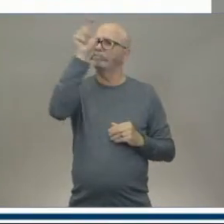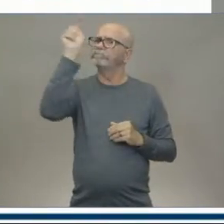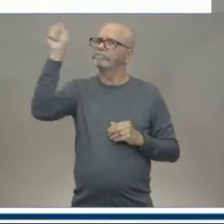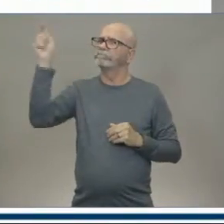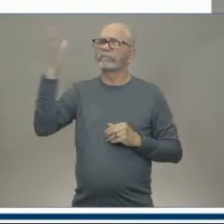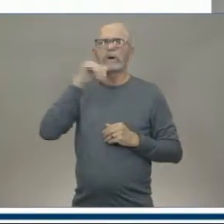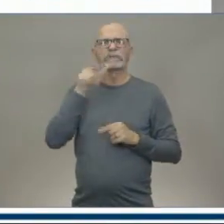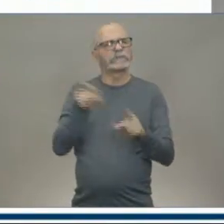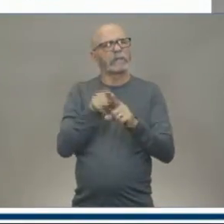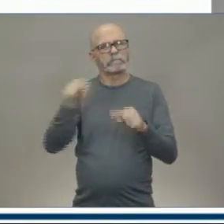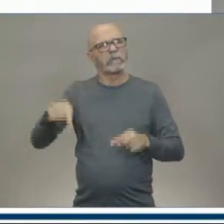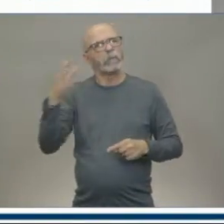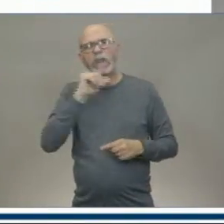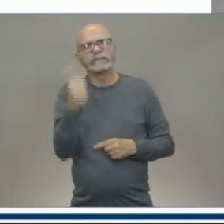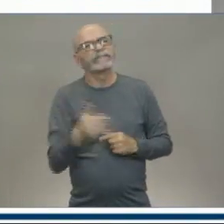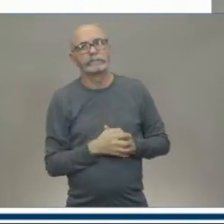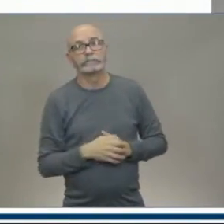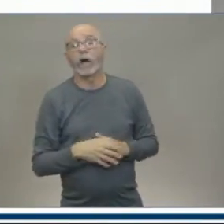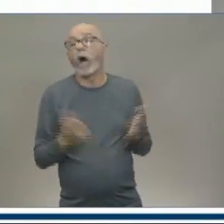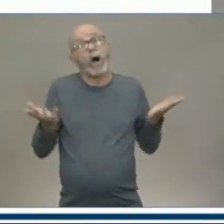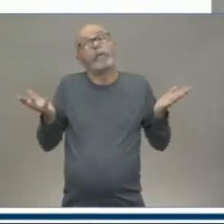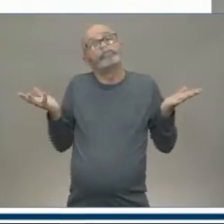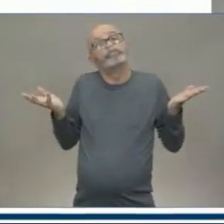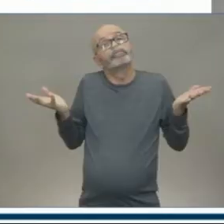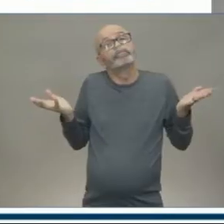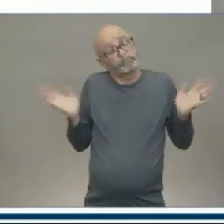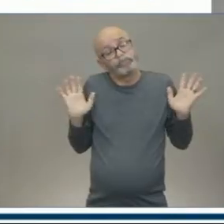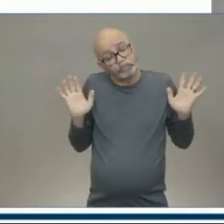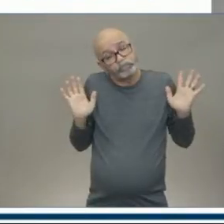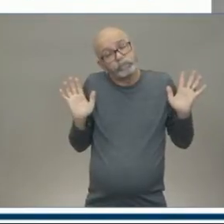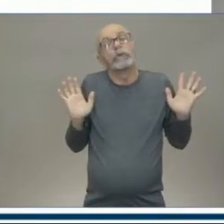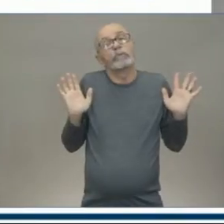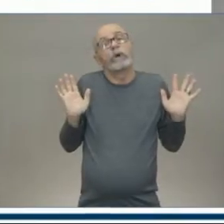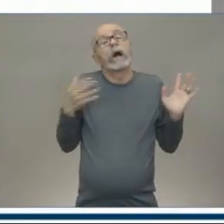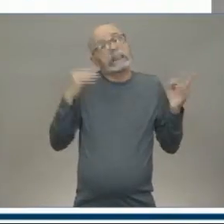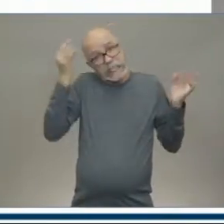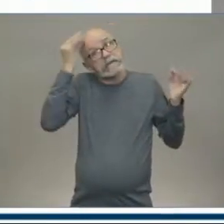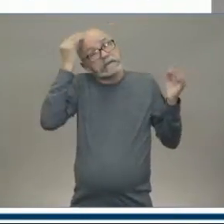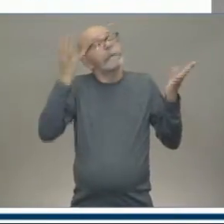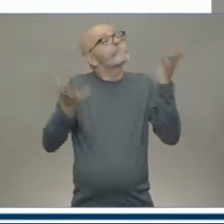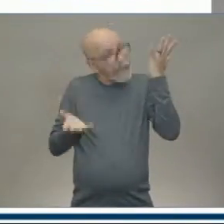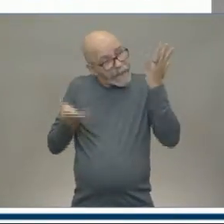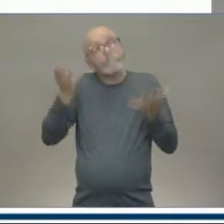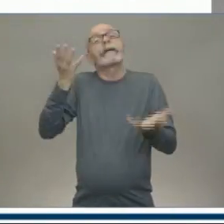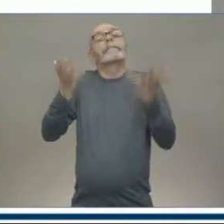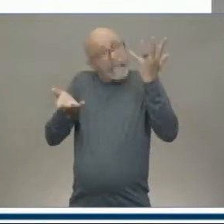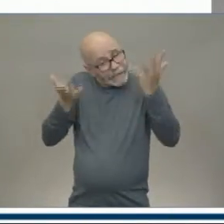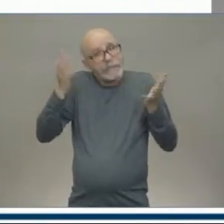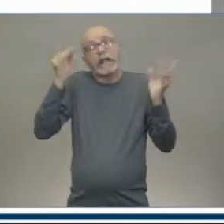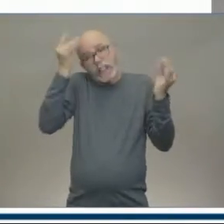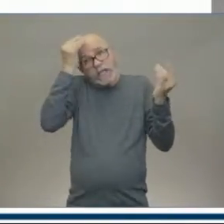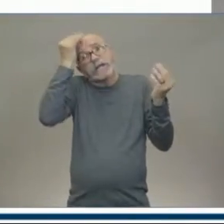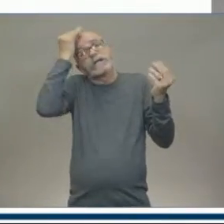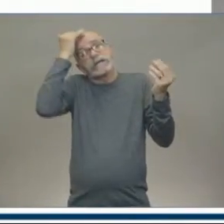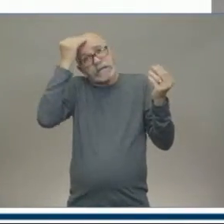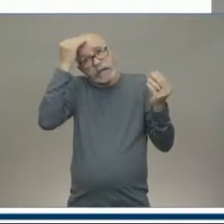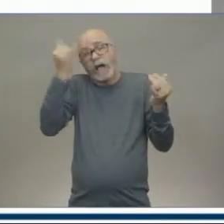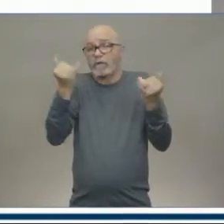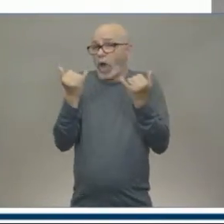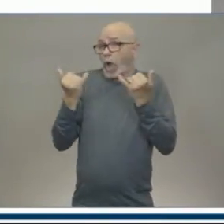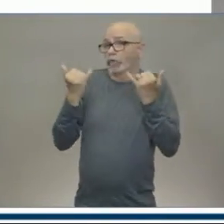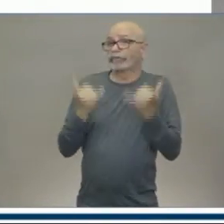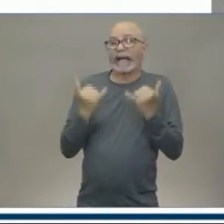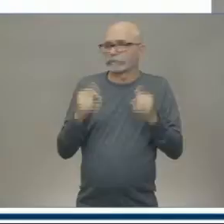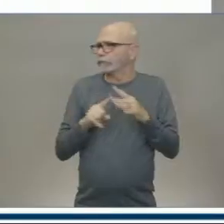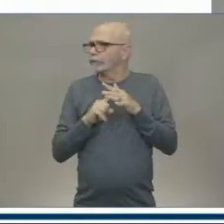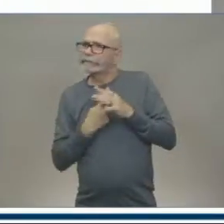not off the table. We're starting with the restrictions that we're announcing today. Limiting further limitations based